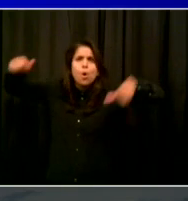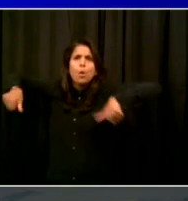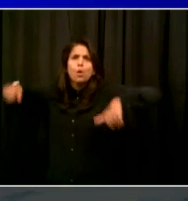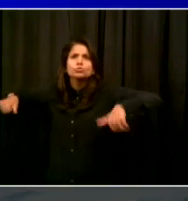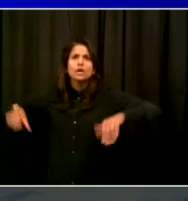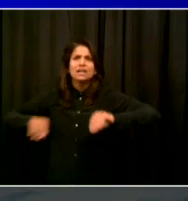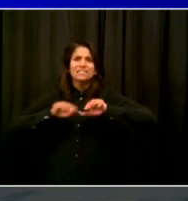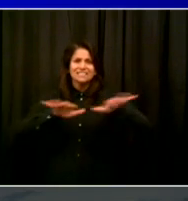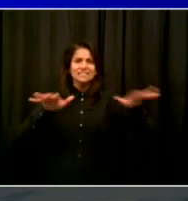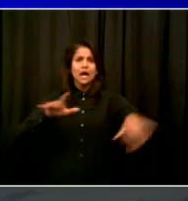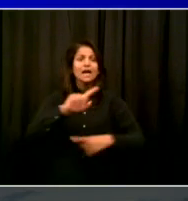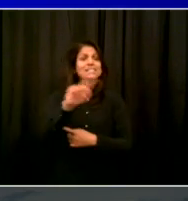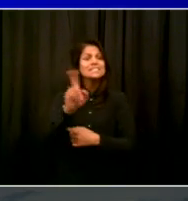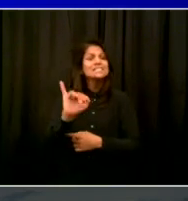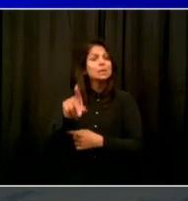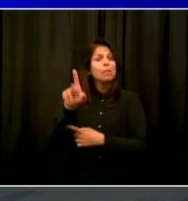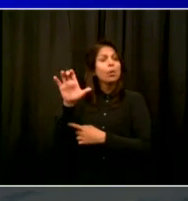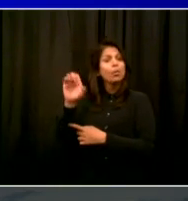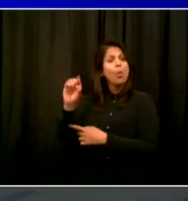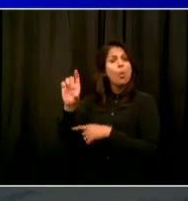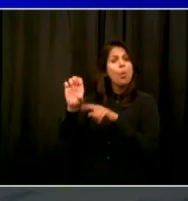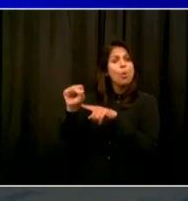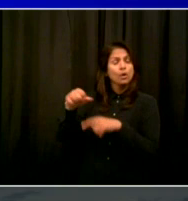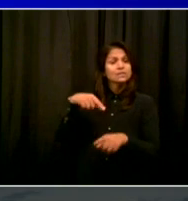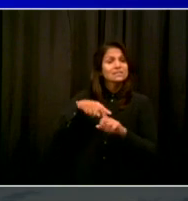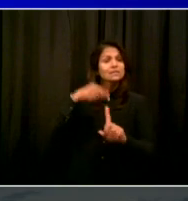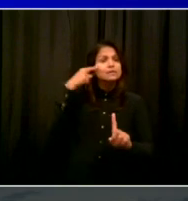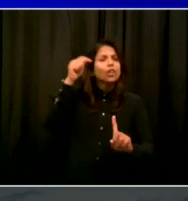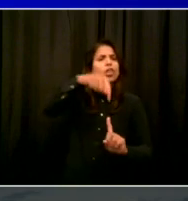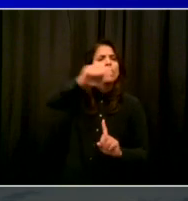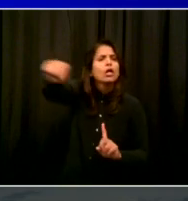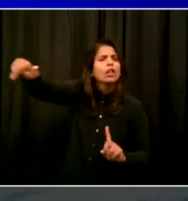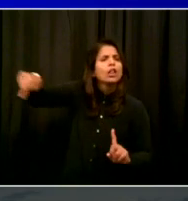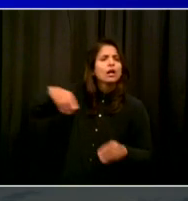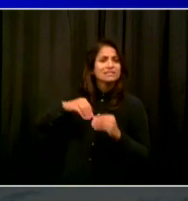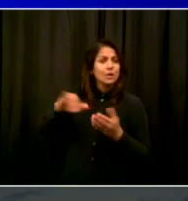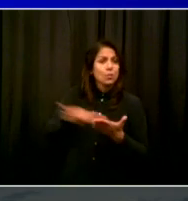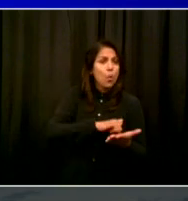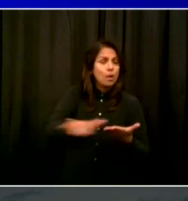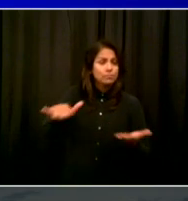transmission rates, the things that really will tell you exactly what is going on. You can go to